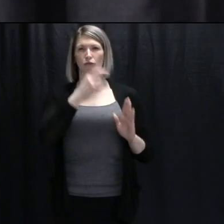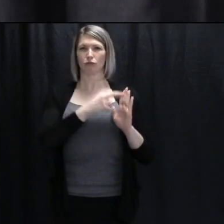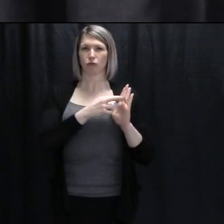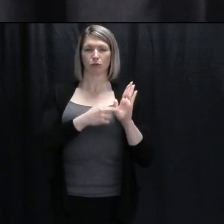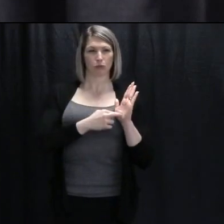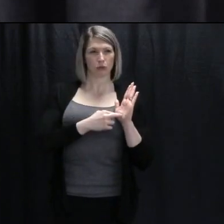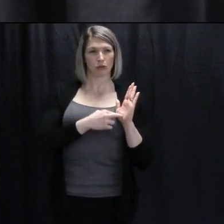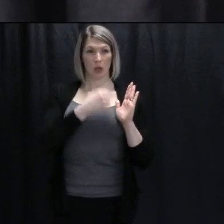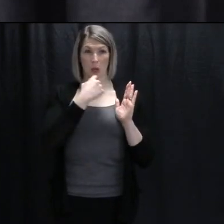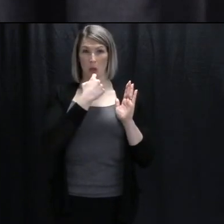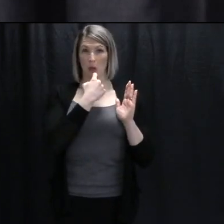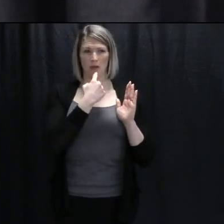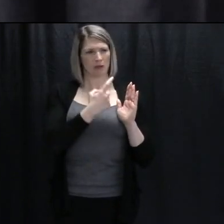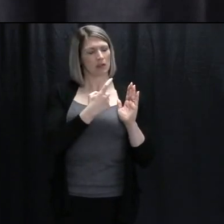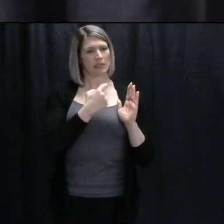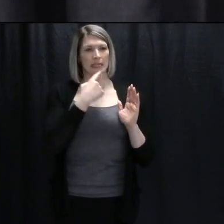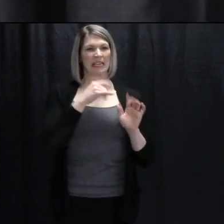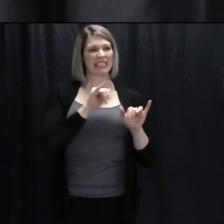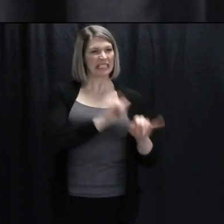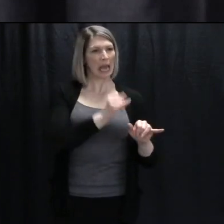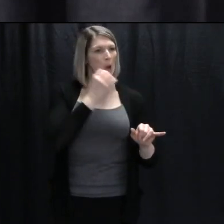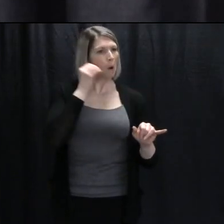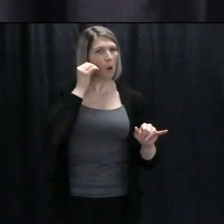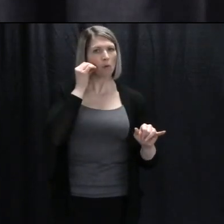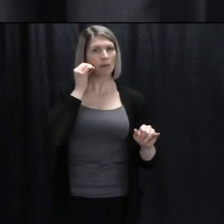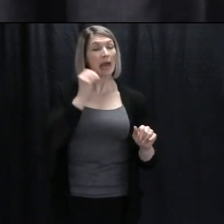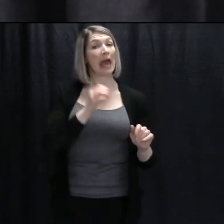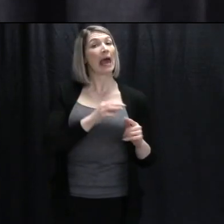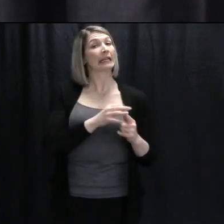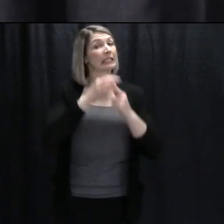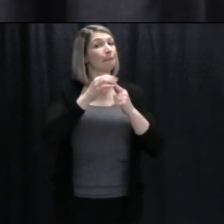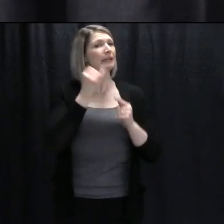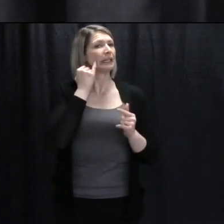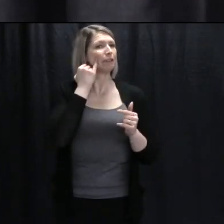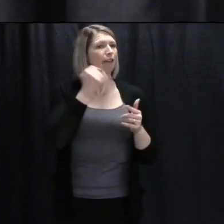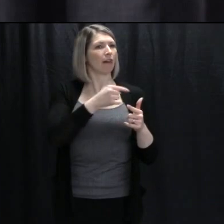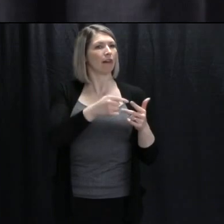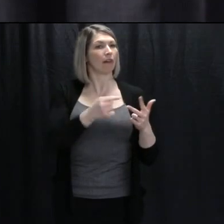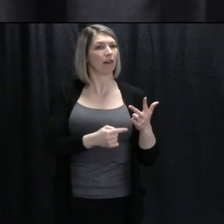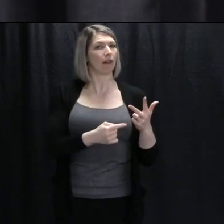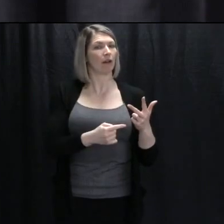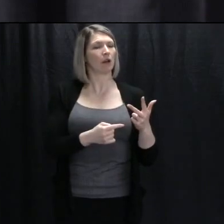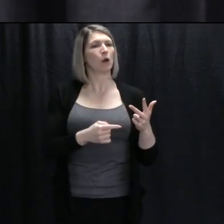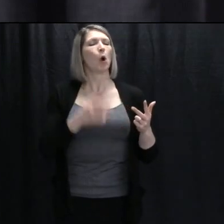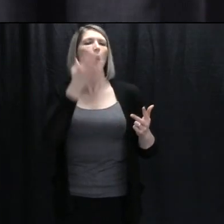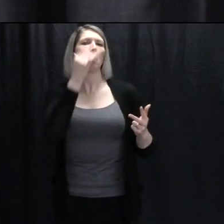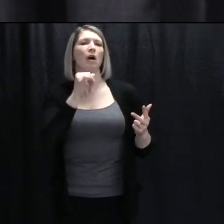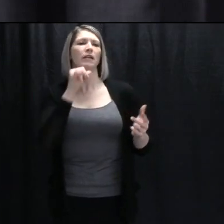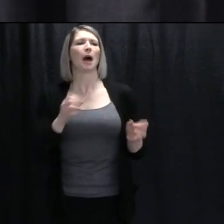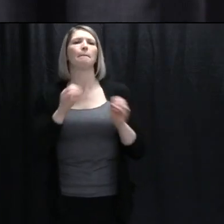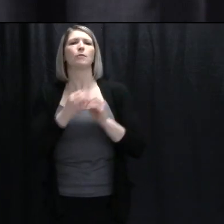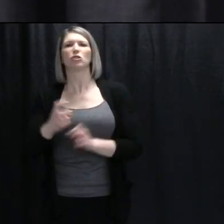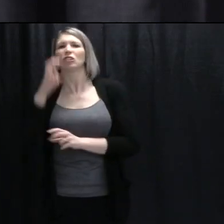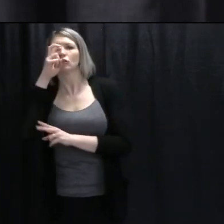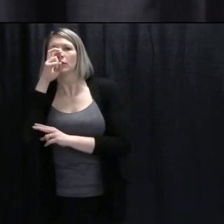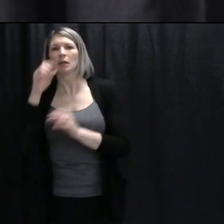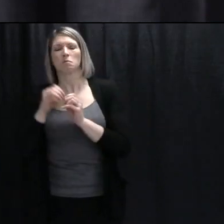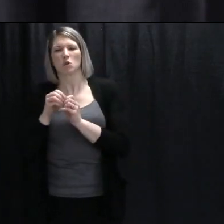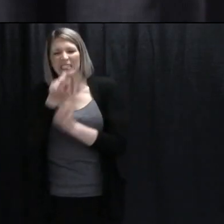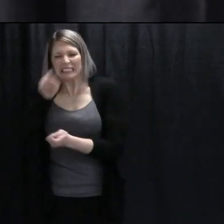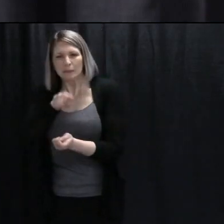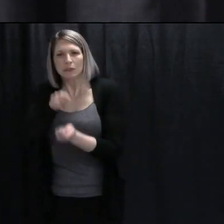things. Our guidelines generally say that, but that's not enforceable. Why not bring in more specific enforceable rules around